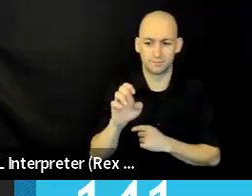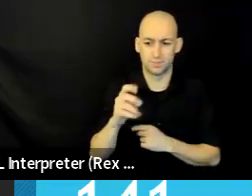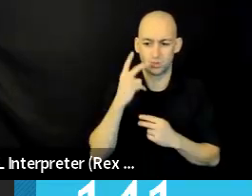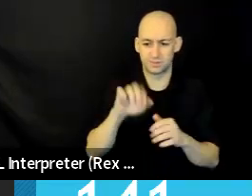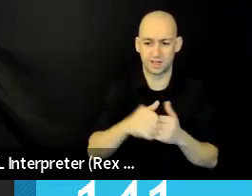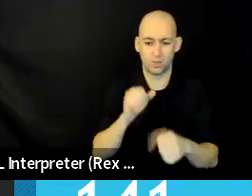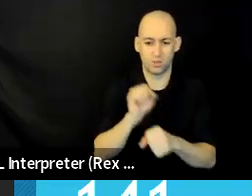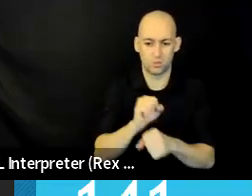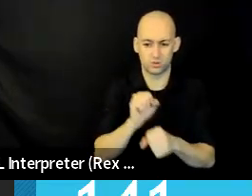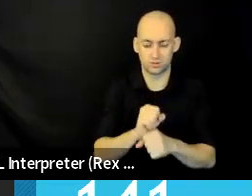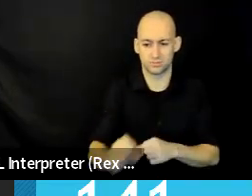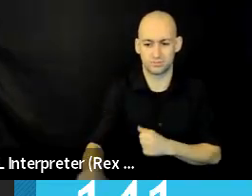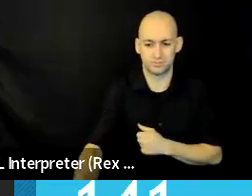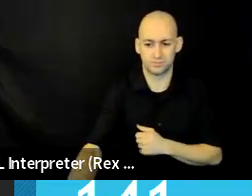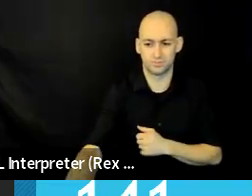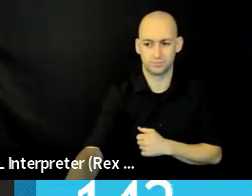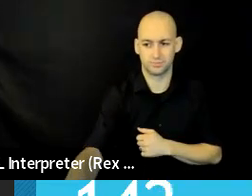works.